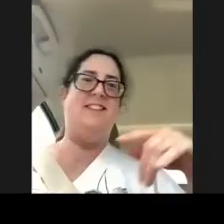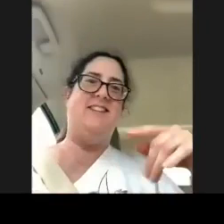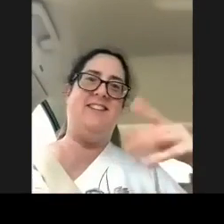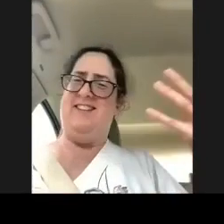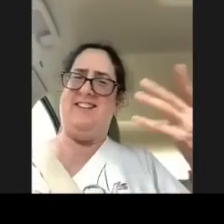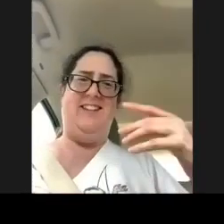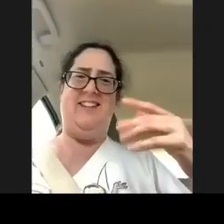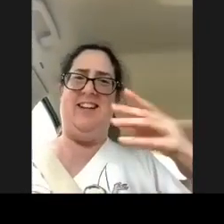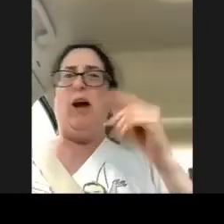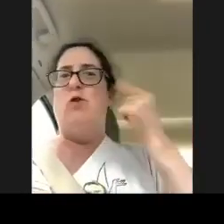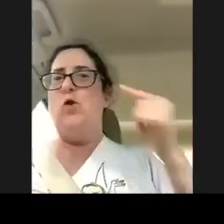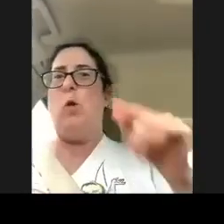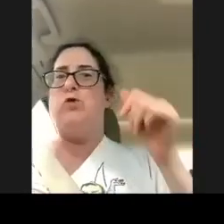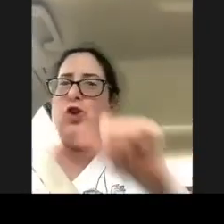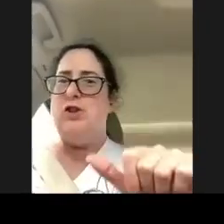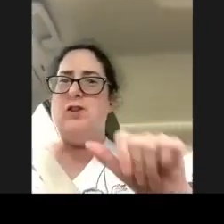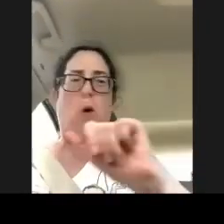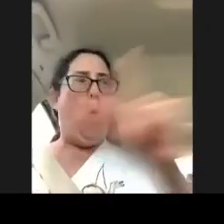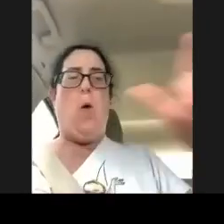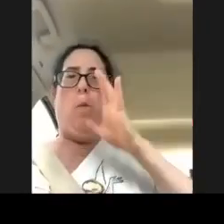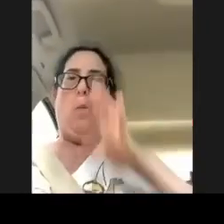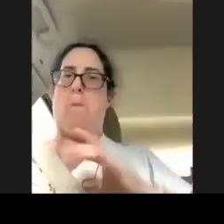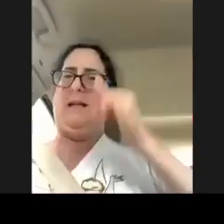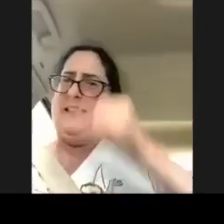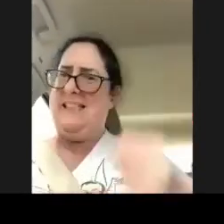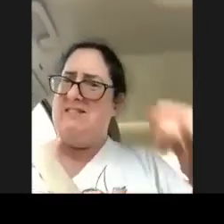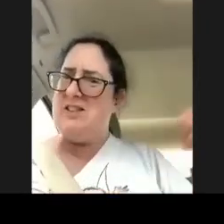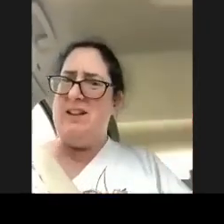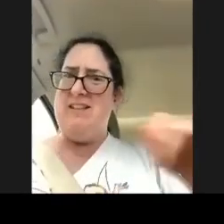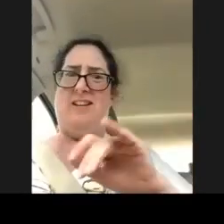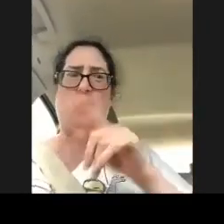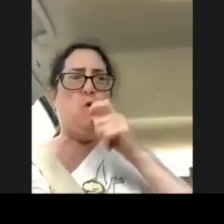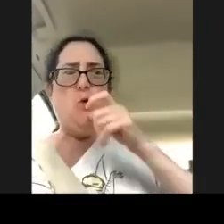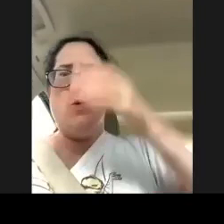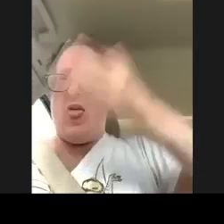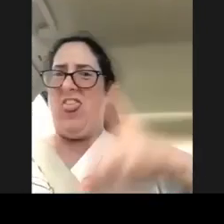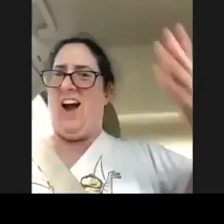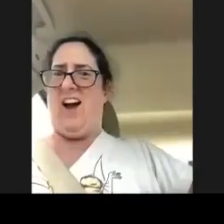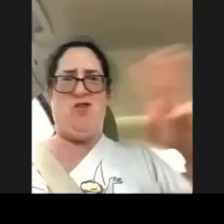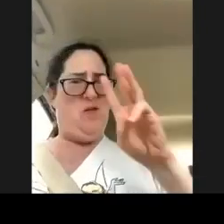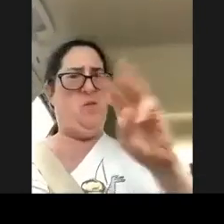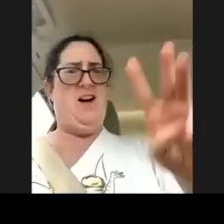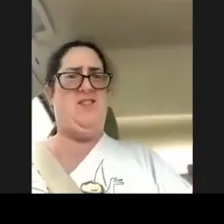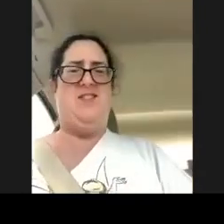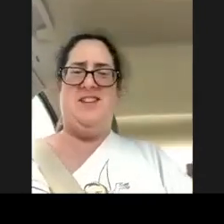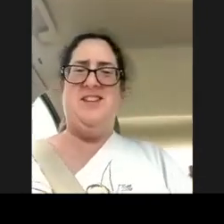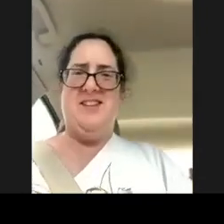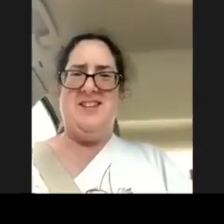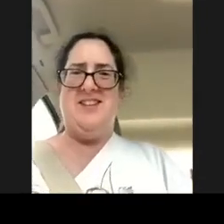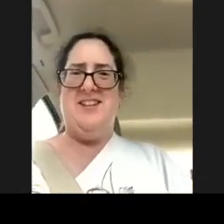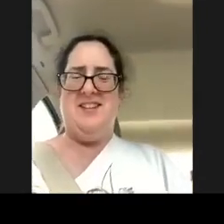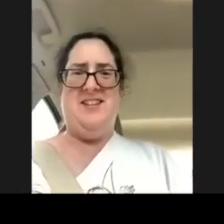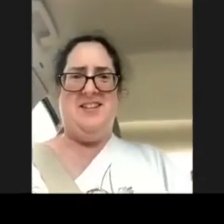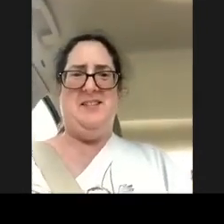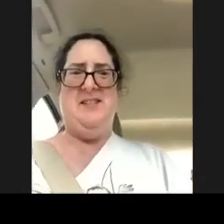and her characters, the husband, the kids, you know, in Golden Girls, all the women, you know, have really distinct personalities, and